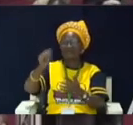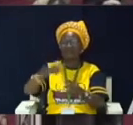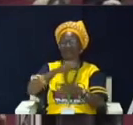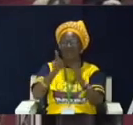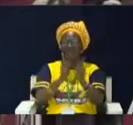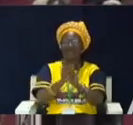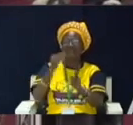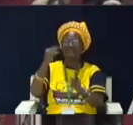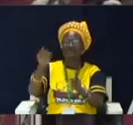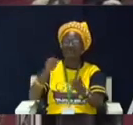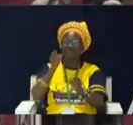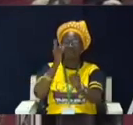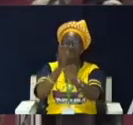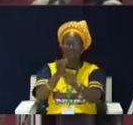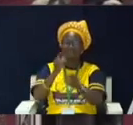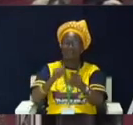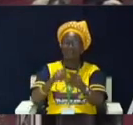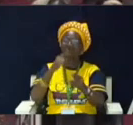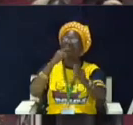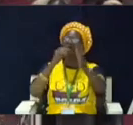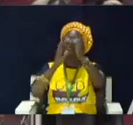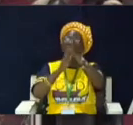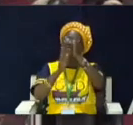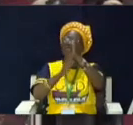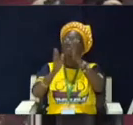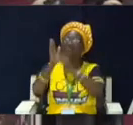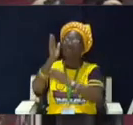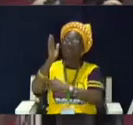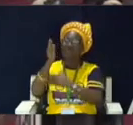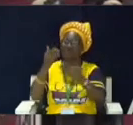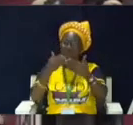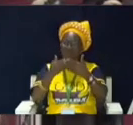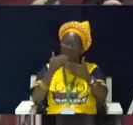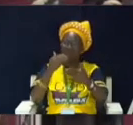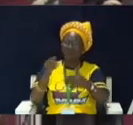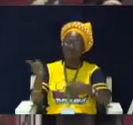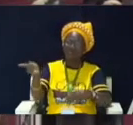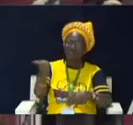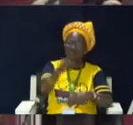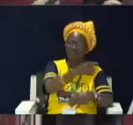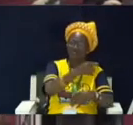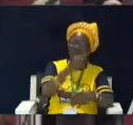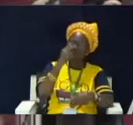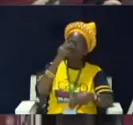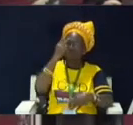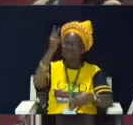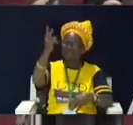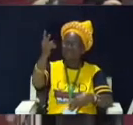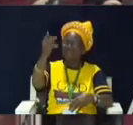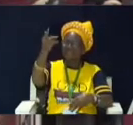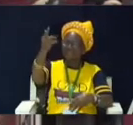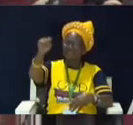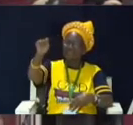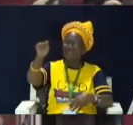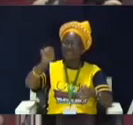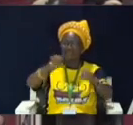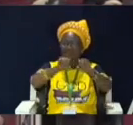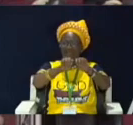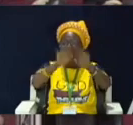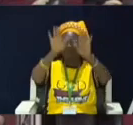to praise God before you see the miracle.